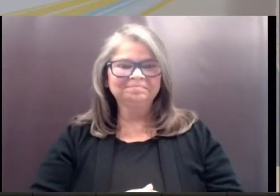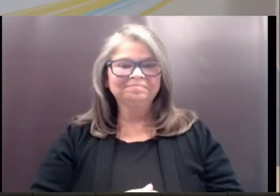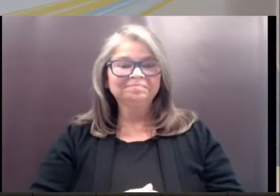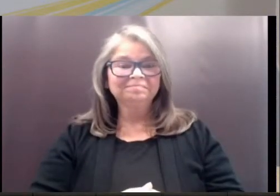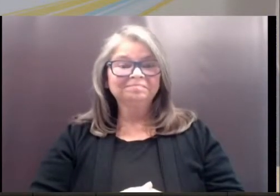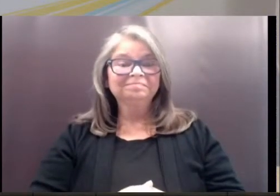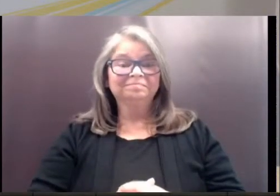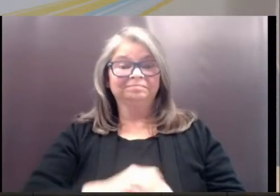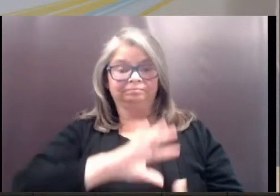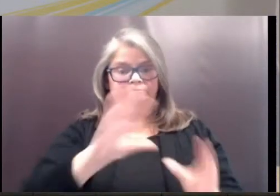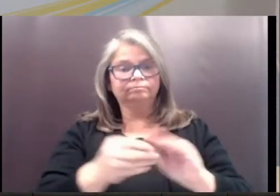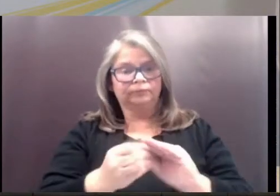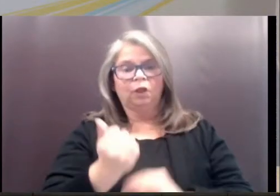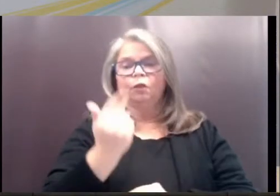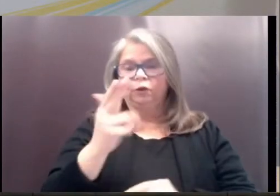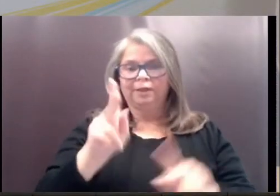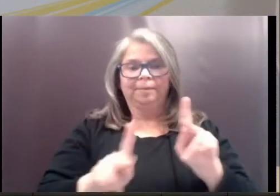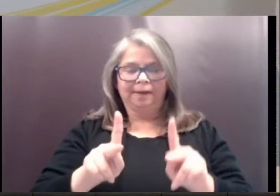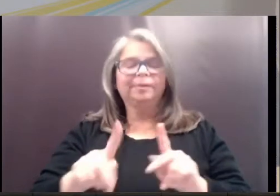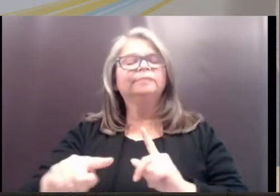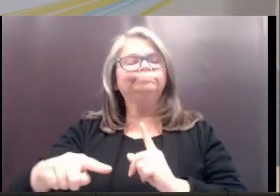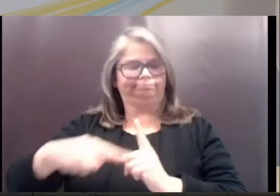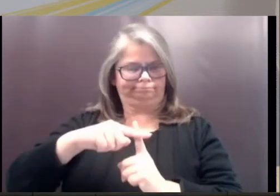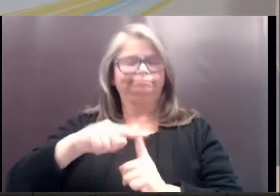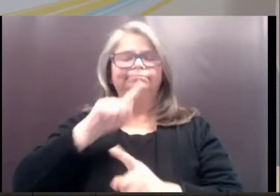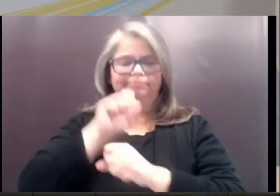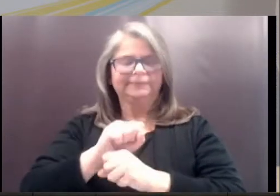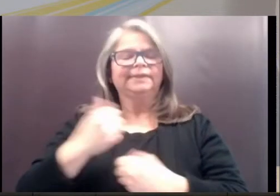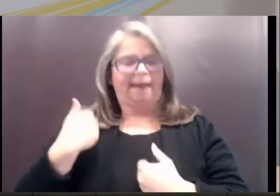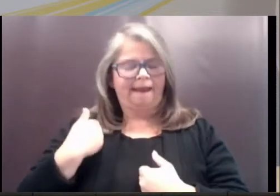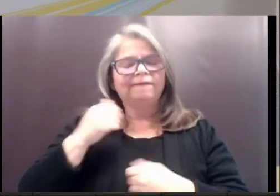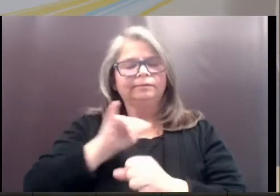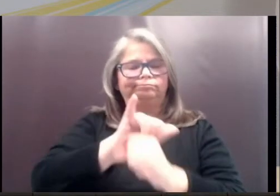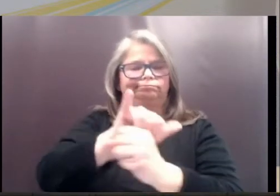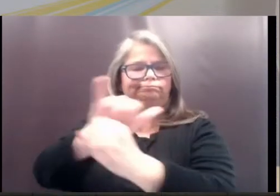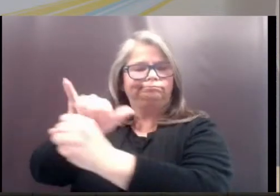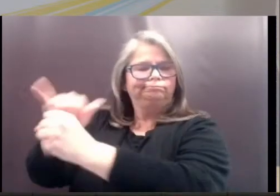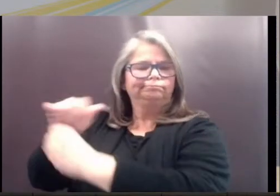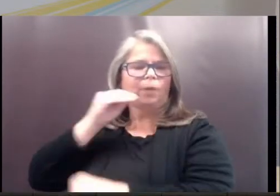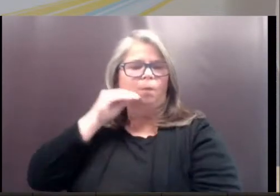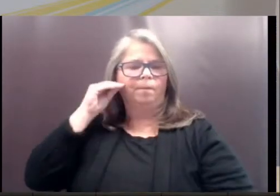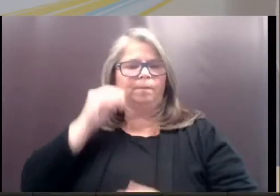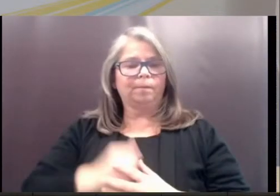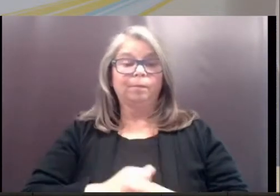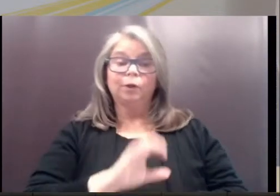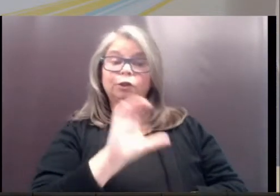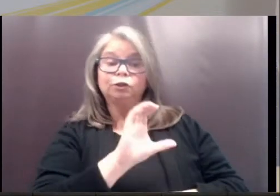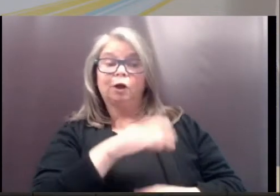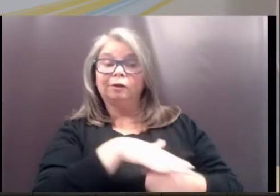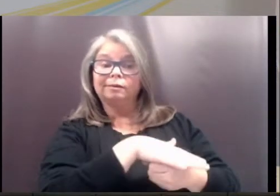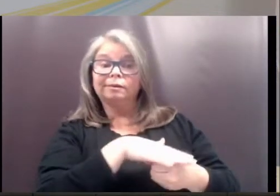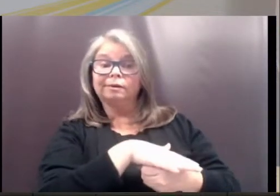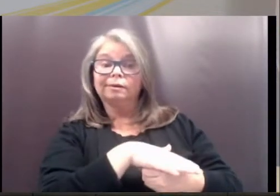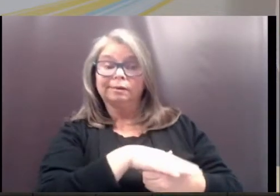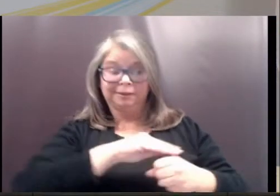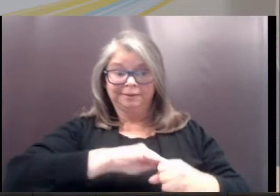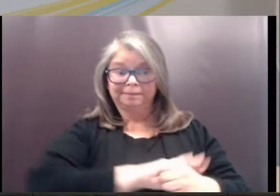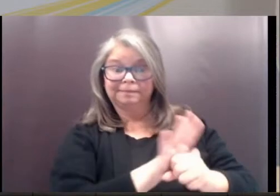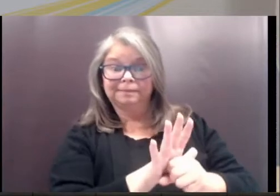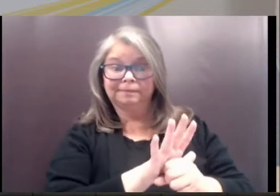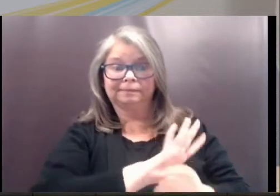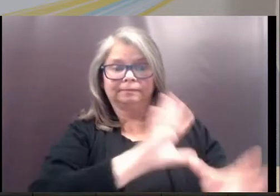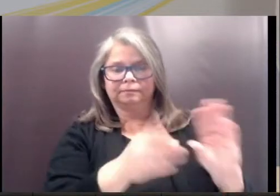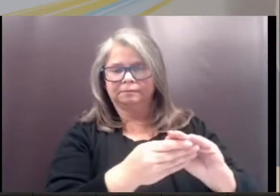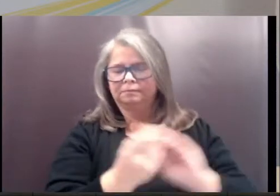The current COVID-19 outbreak in the Charlottetown area is made up of 11 cases. All of these individuals are